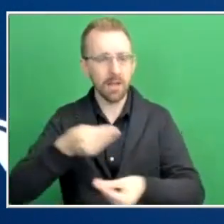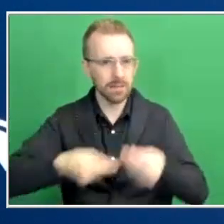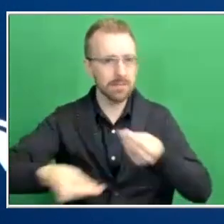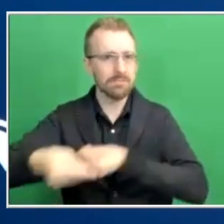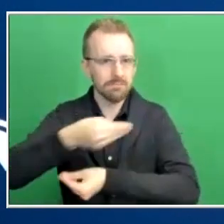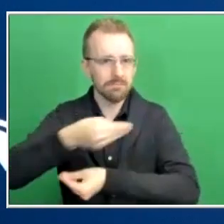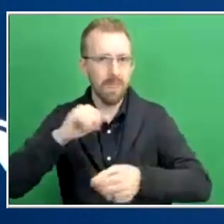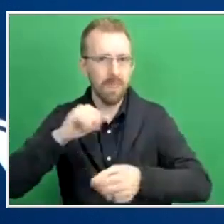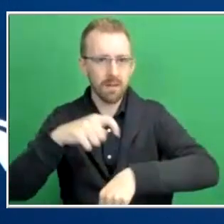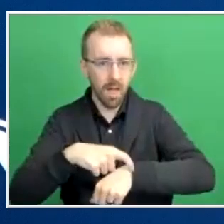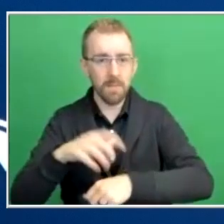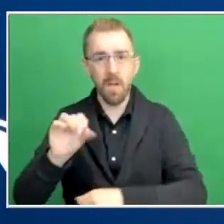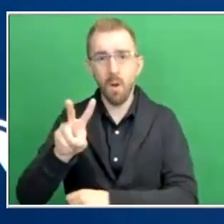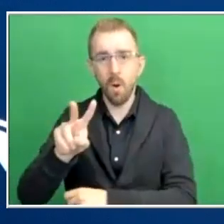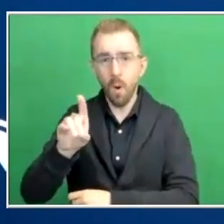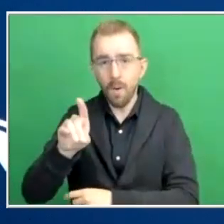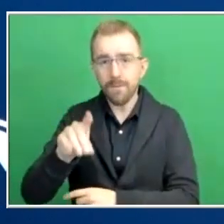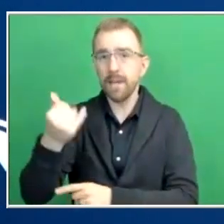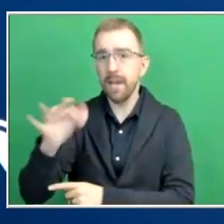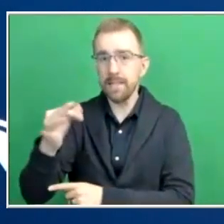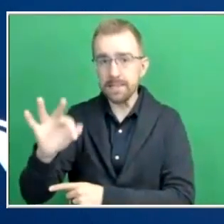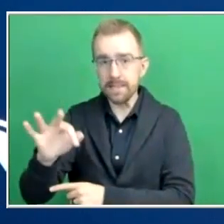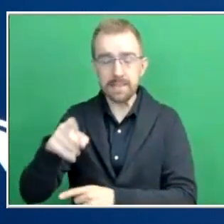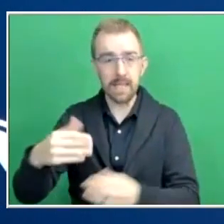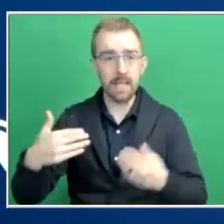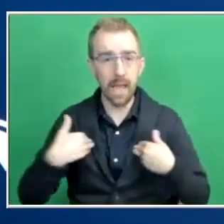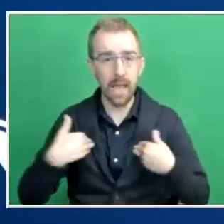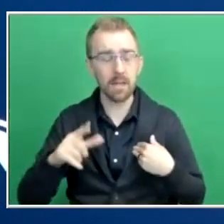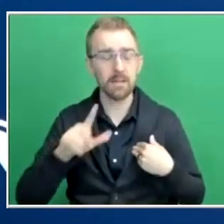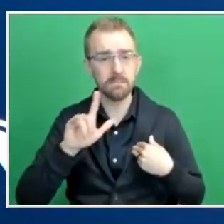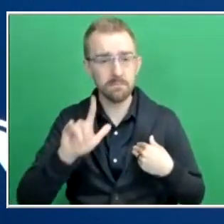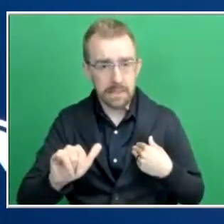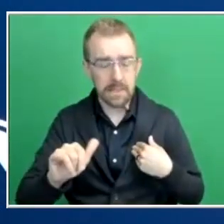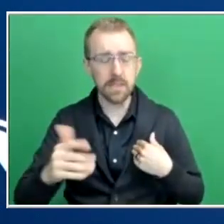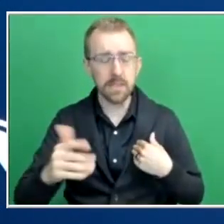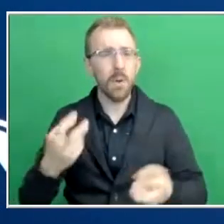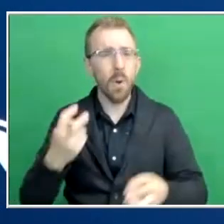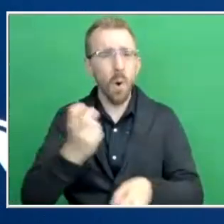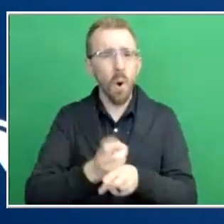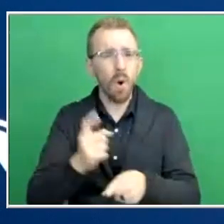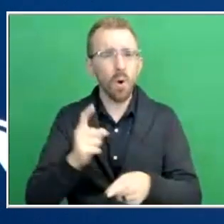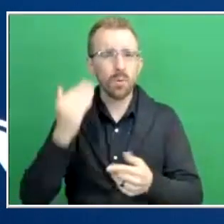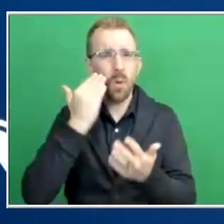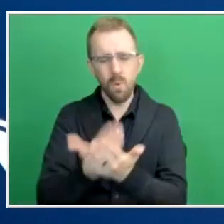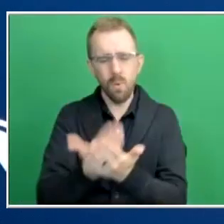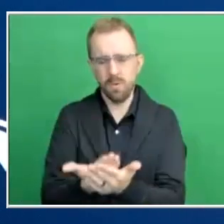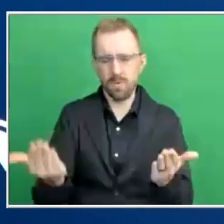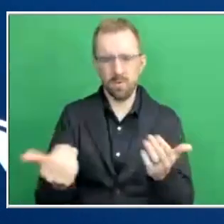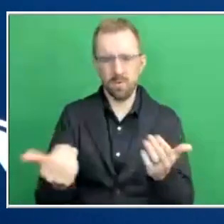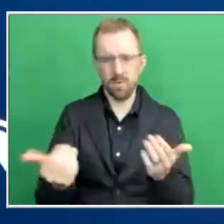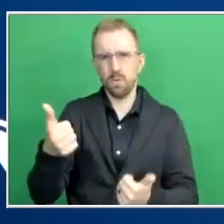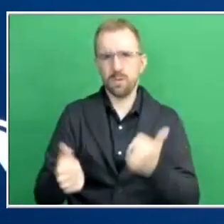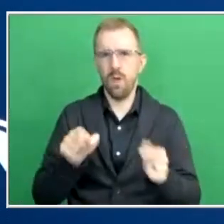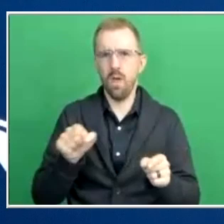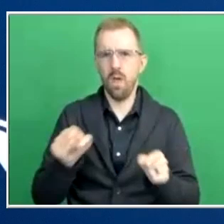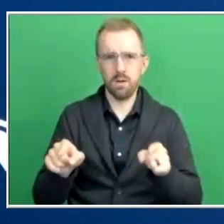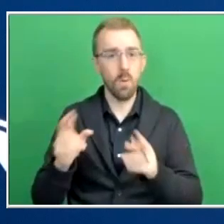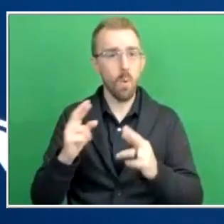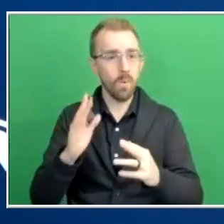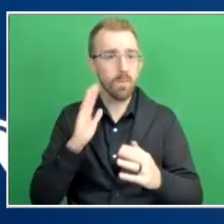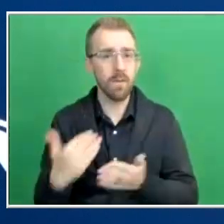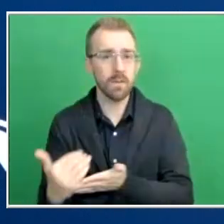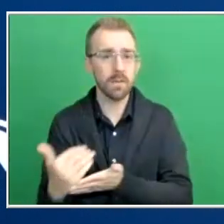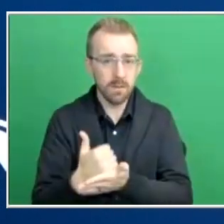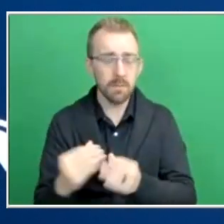it COVID-19 that those patients had? It's really hard to say. Hopefully we'll get some more information about